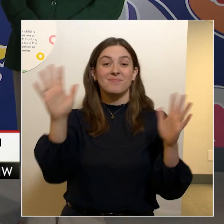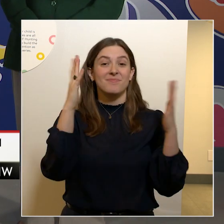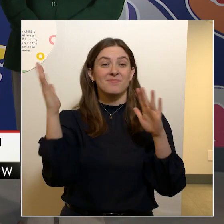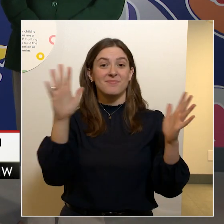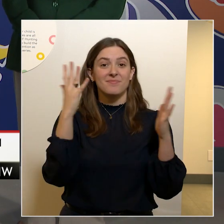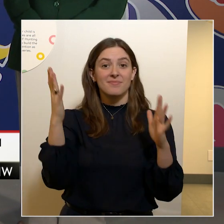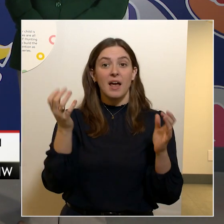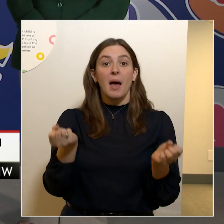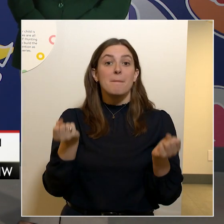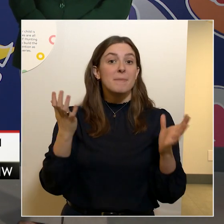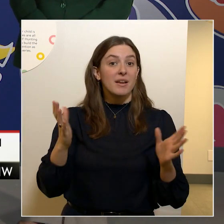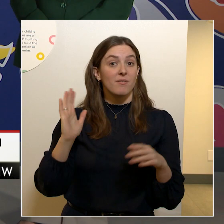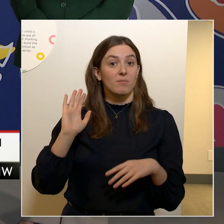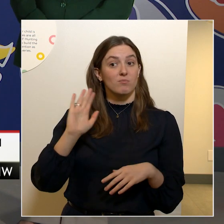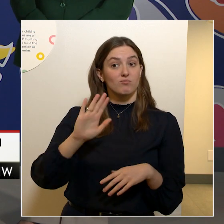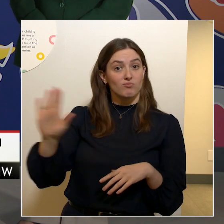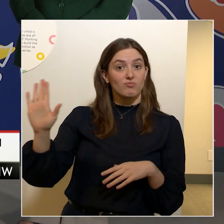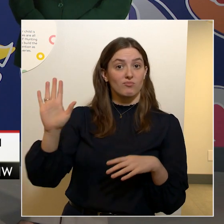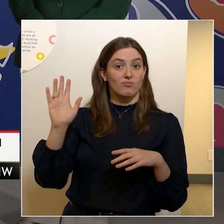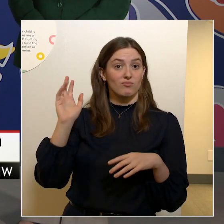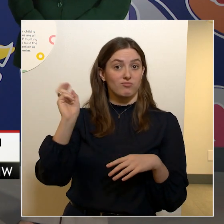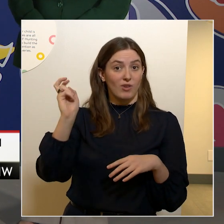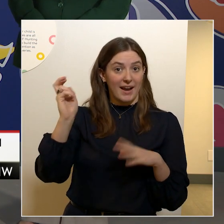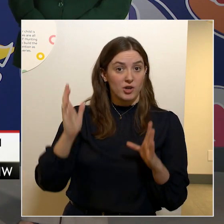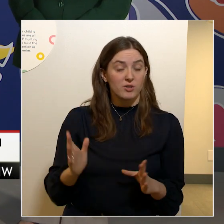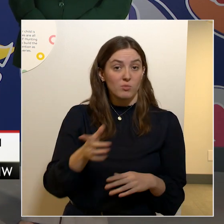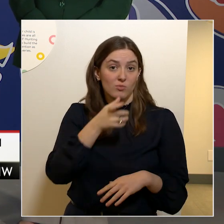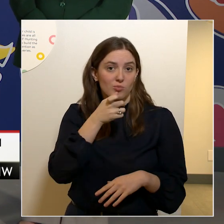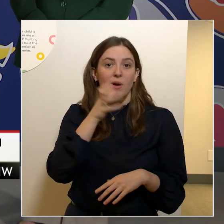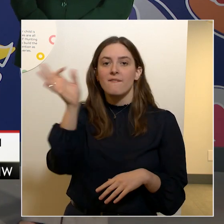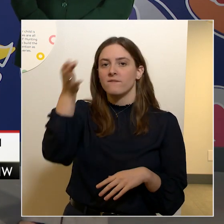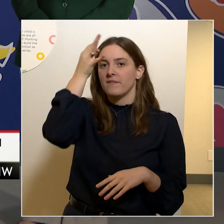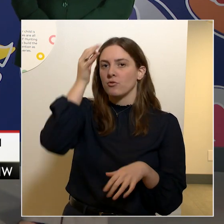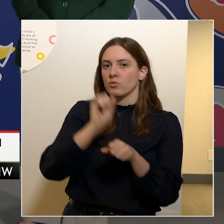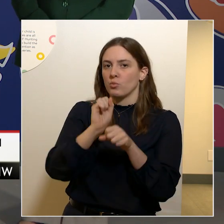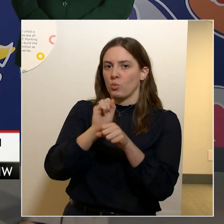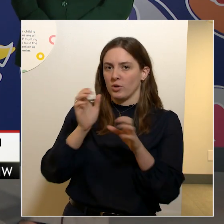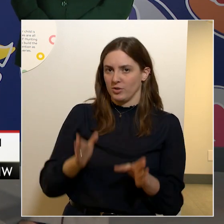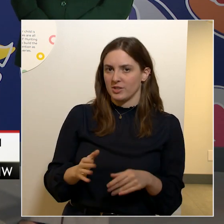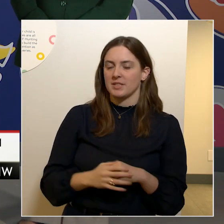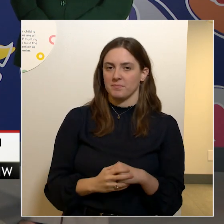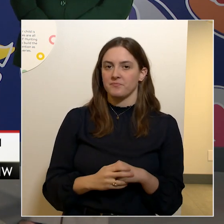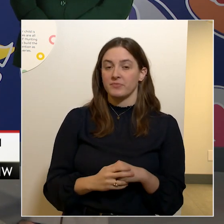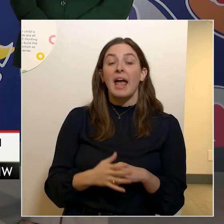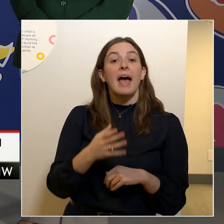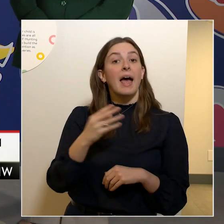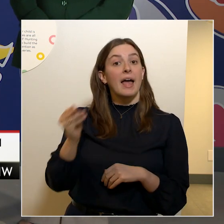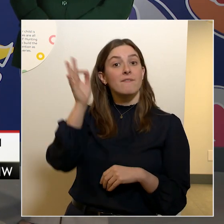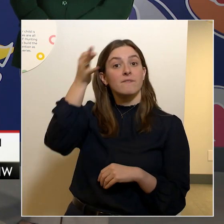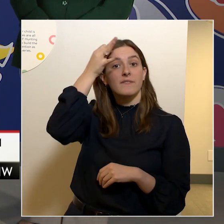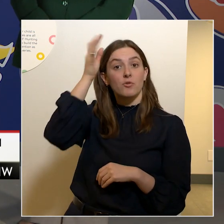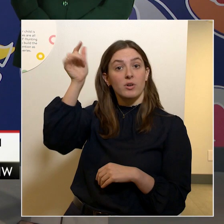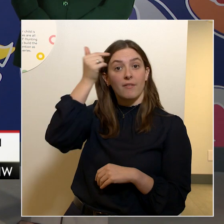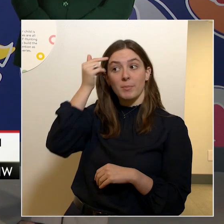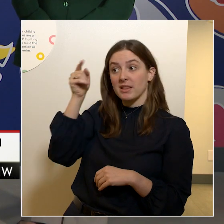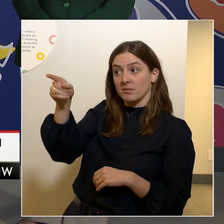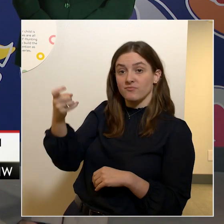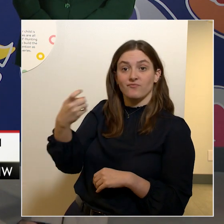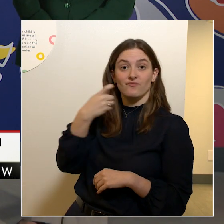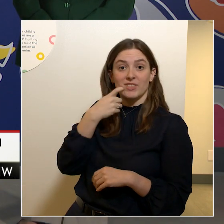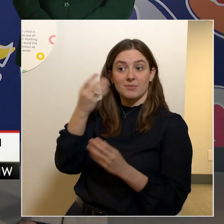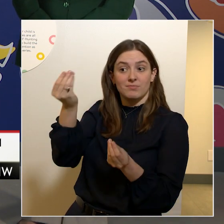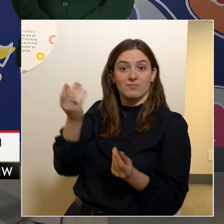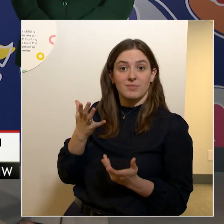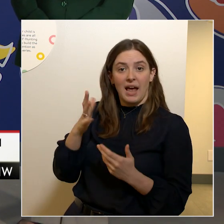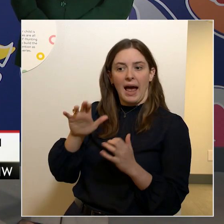federal employees. We also heard more news from the federal government about how they